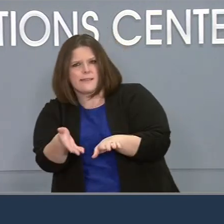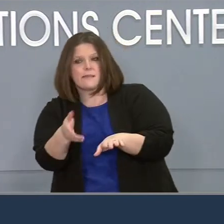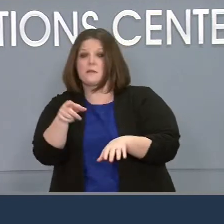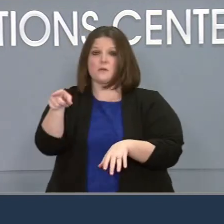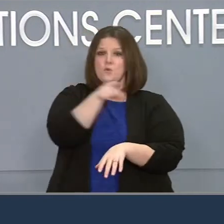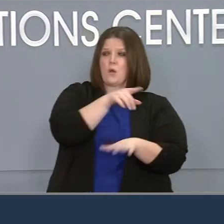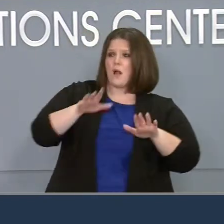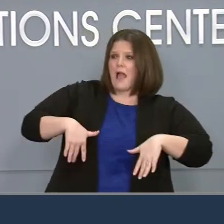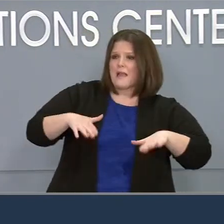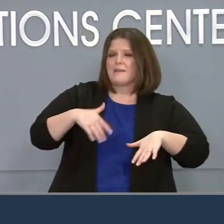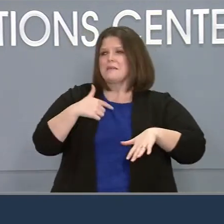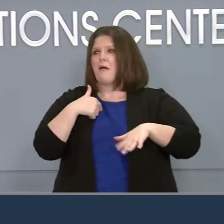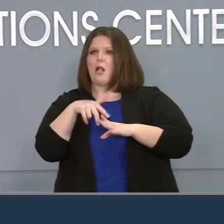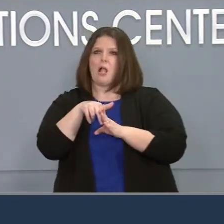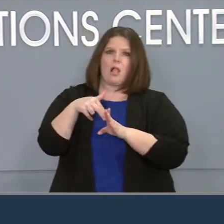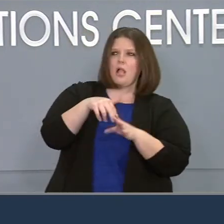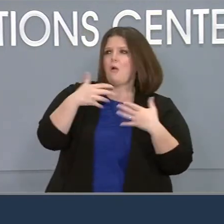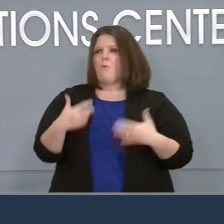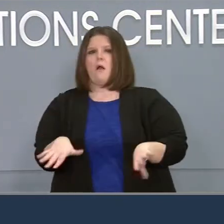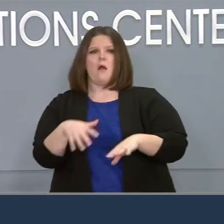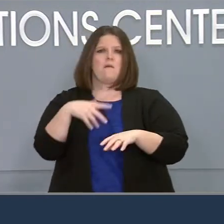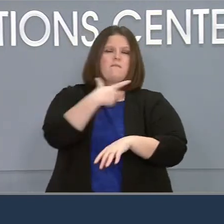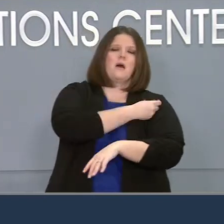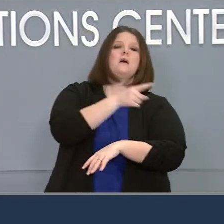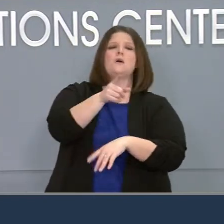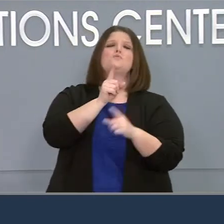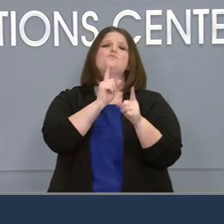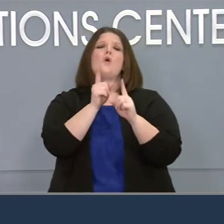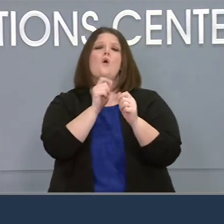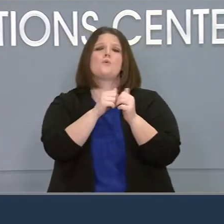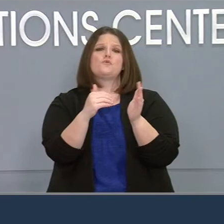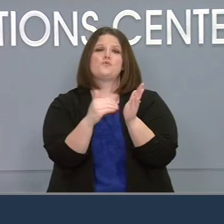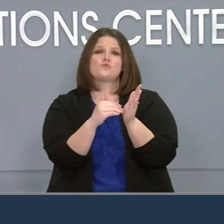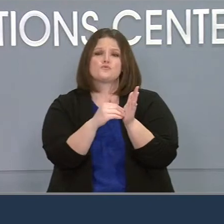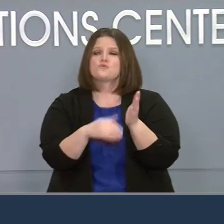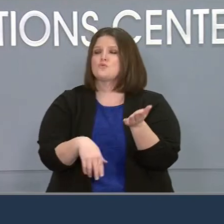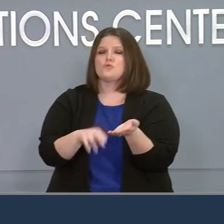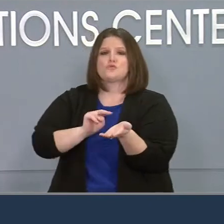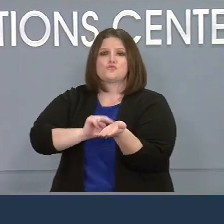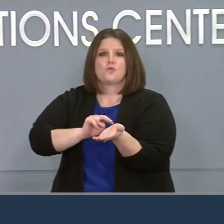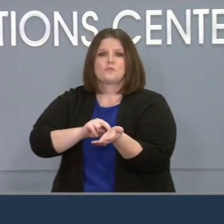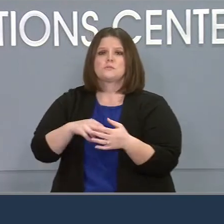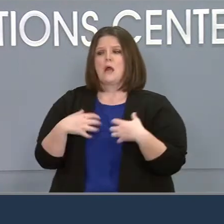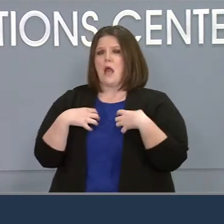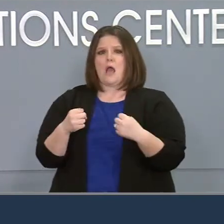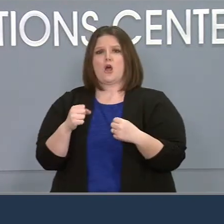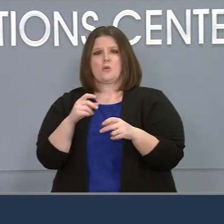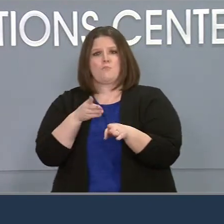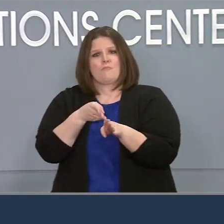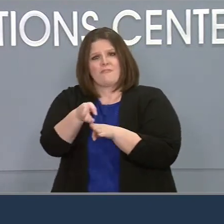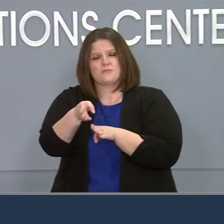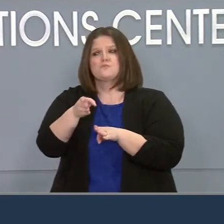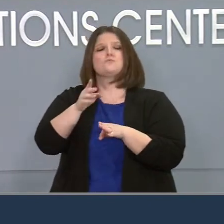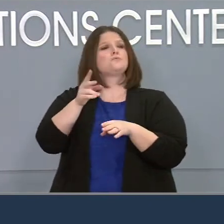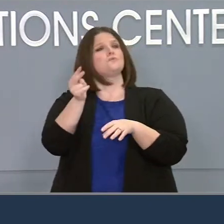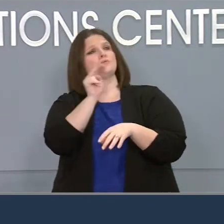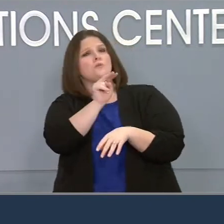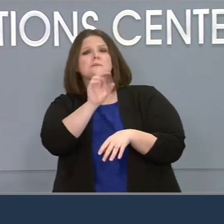a nurse, or other medical professional, or go to a reliable online health resource like the CDC or